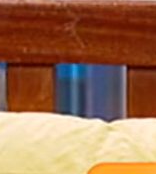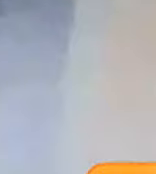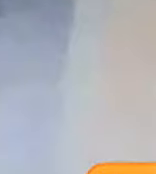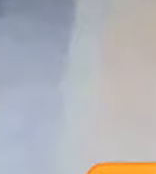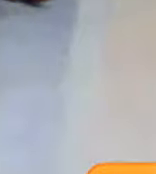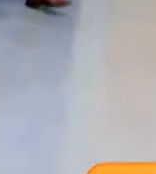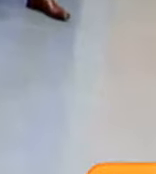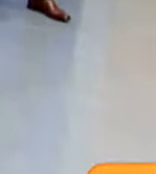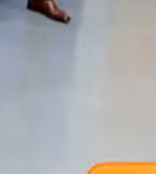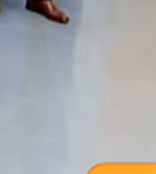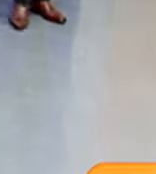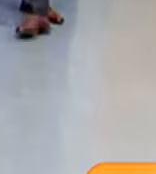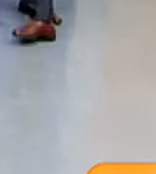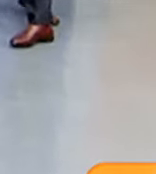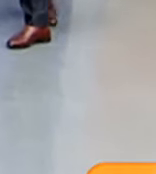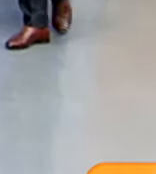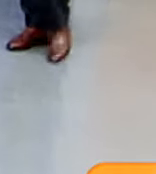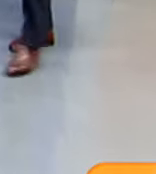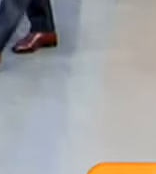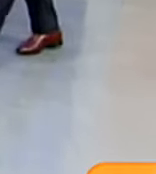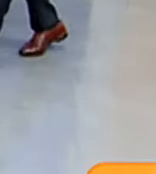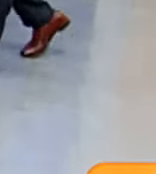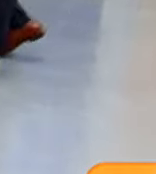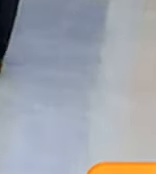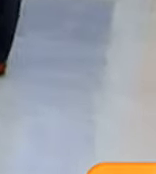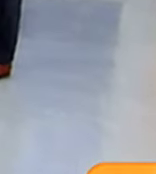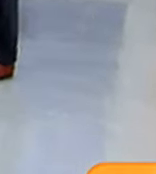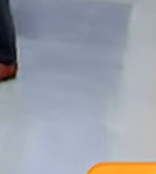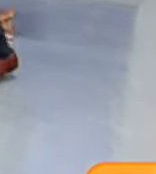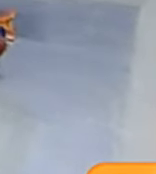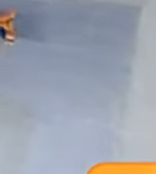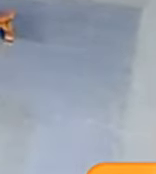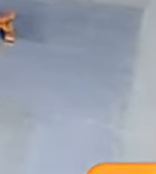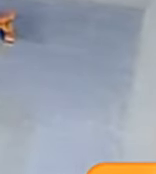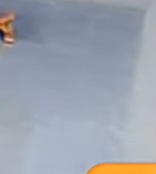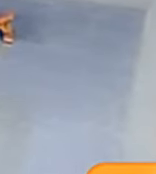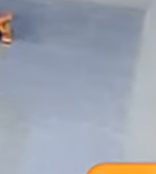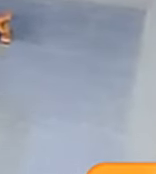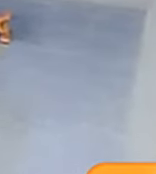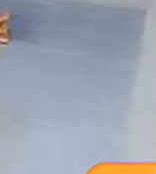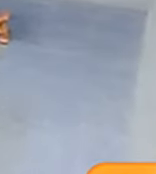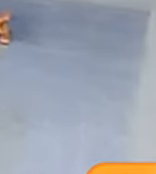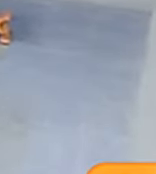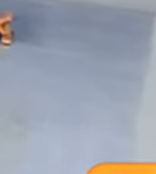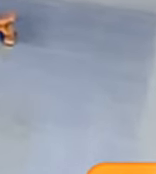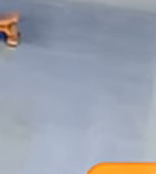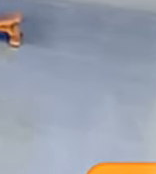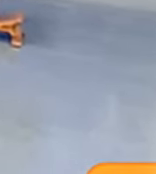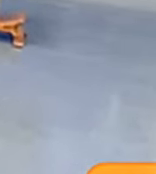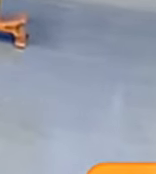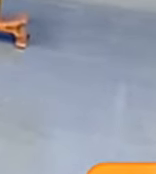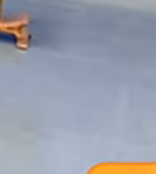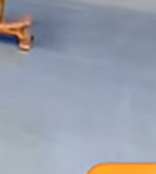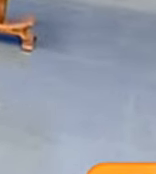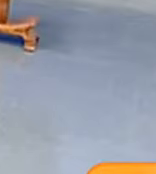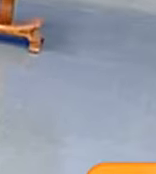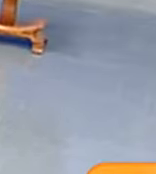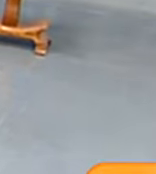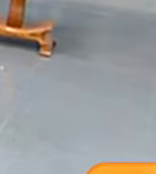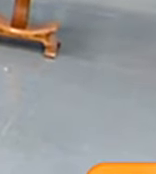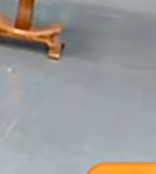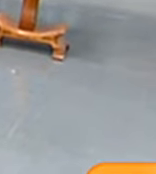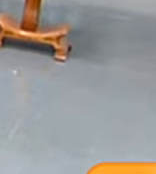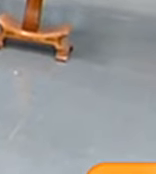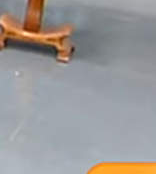March. P.S., I'm going to take a quick break, come back, and get some closing thoughts from you going forward. You know, I was just thinking of something. Isn't this housing law,